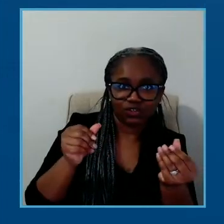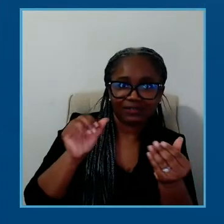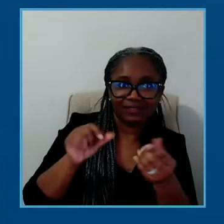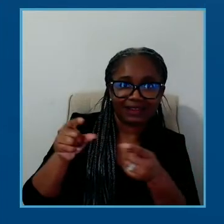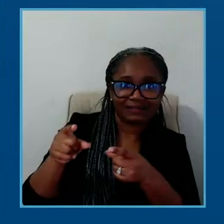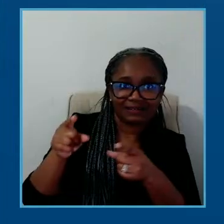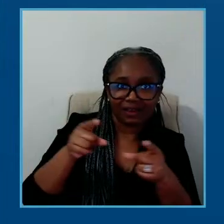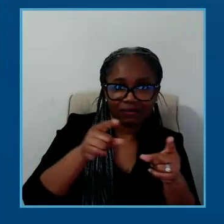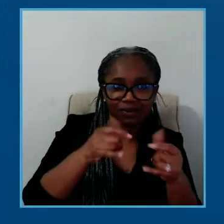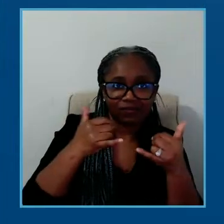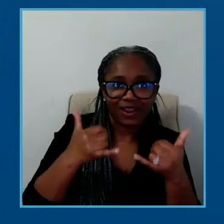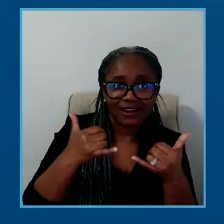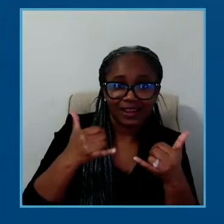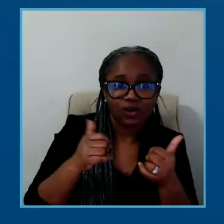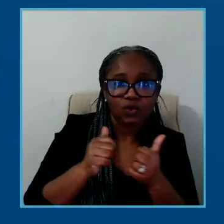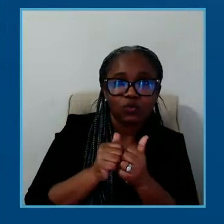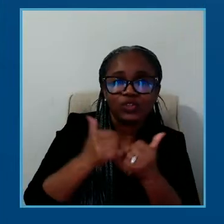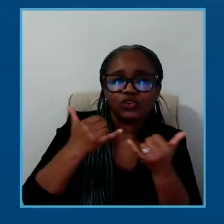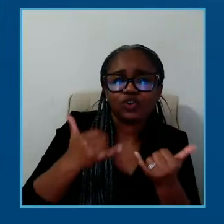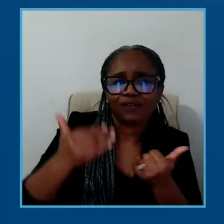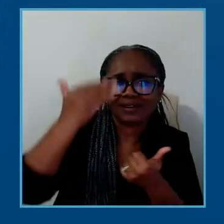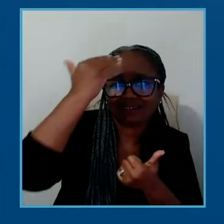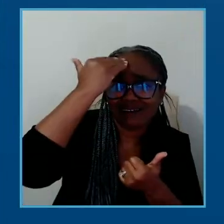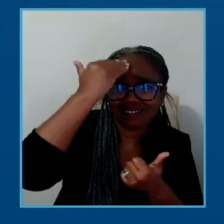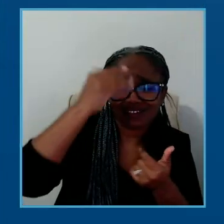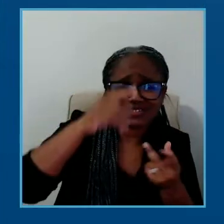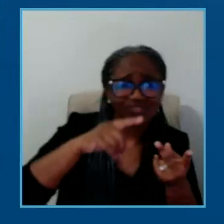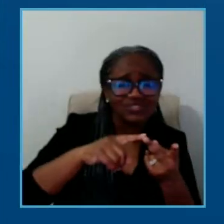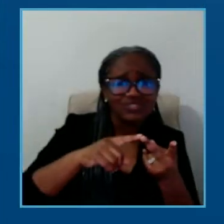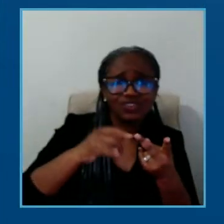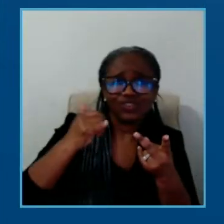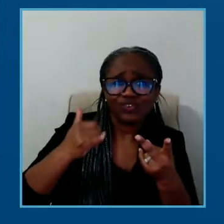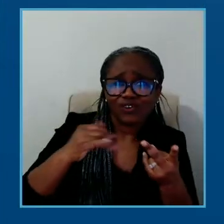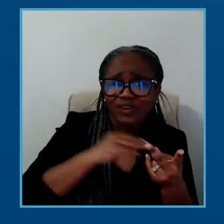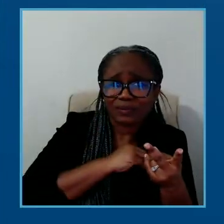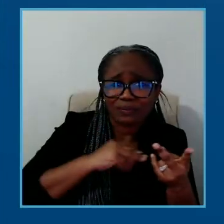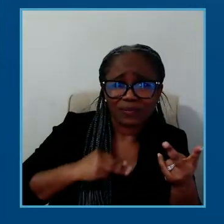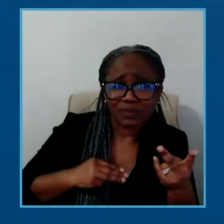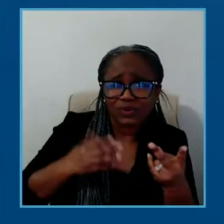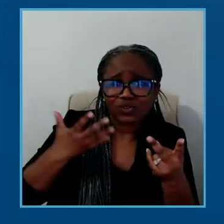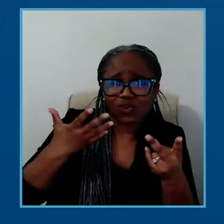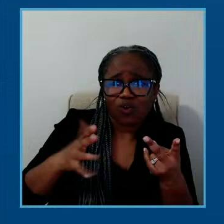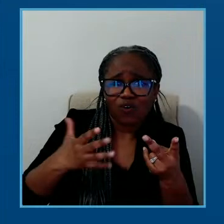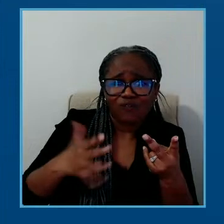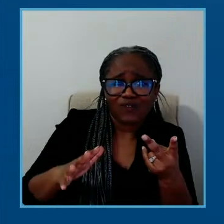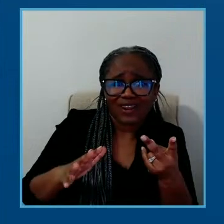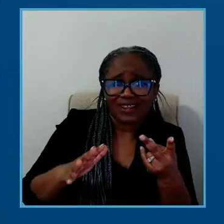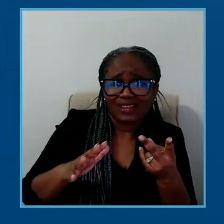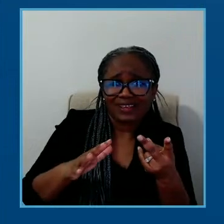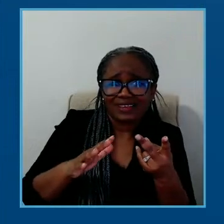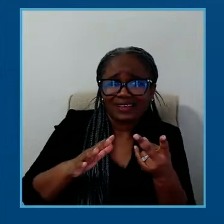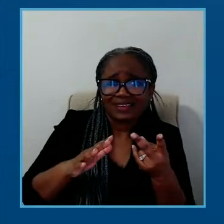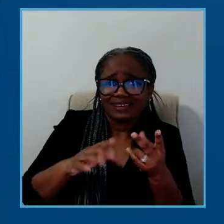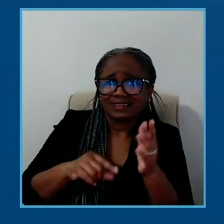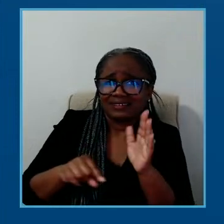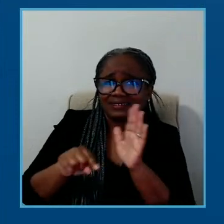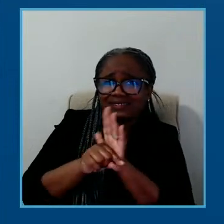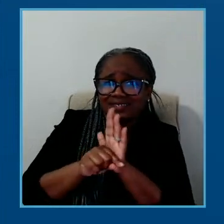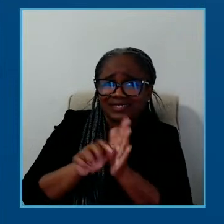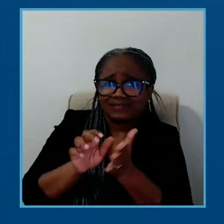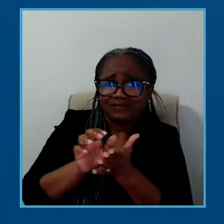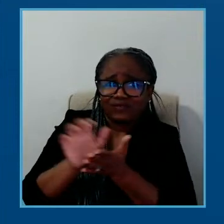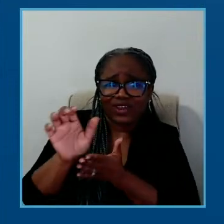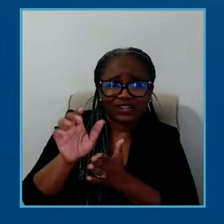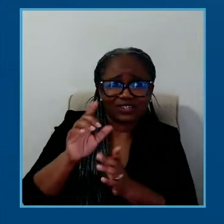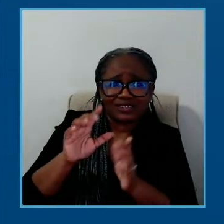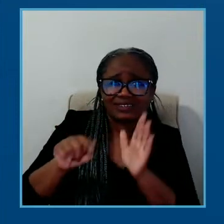current knowledge, with current members, necessarily disenfranchising over 24 DNC members who voted in